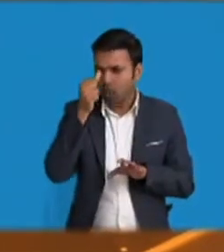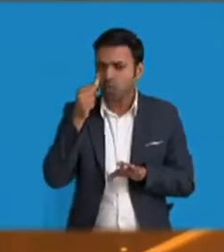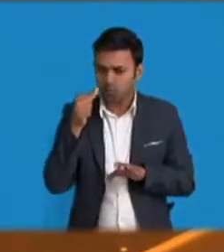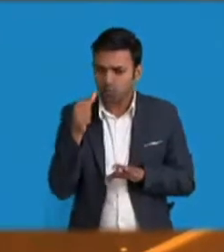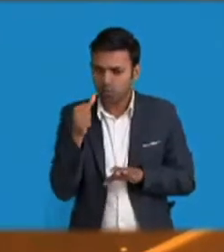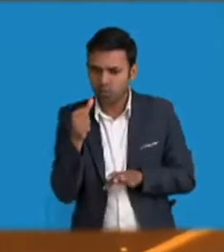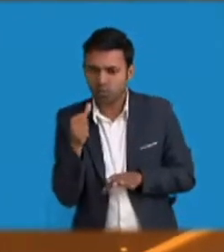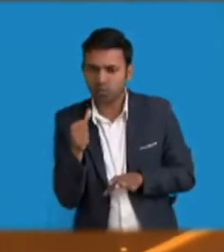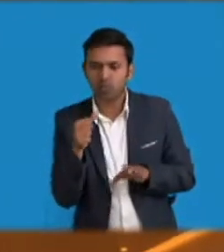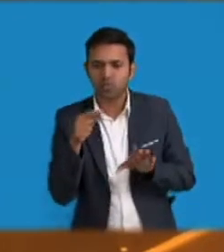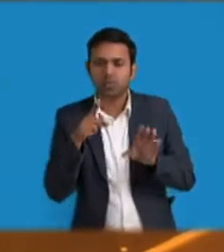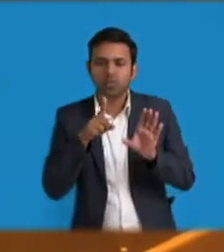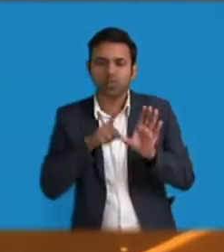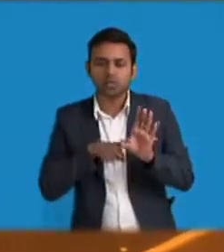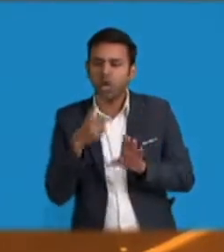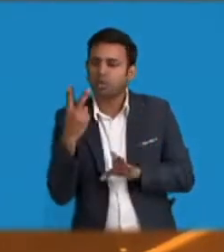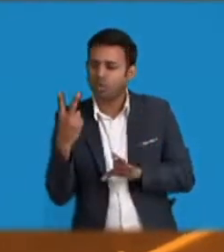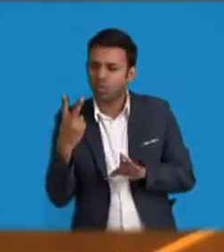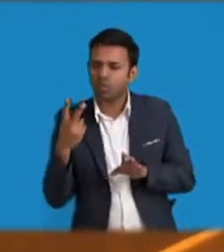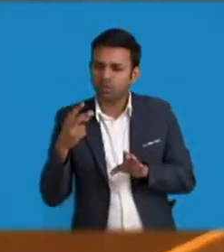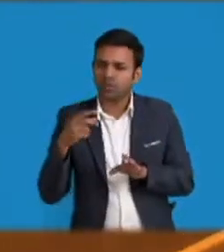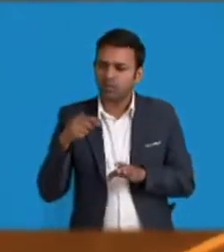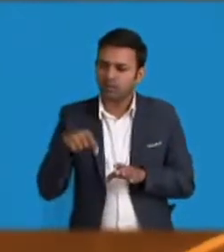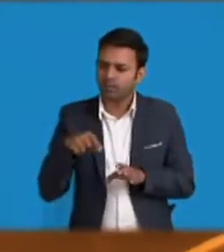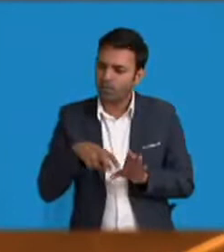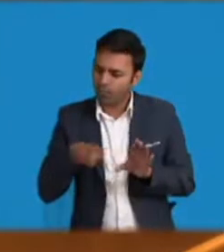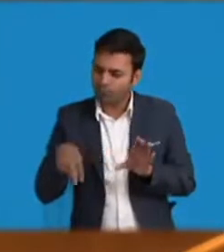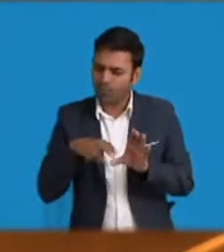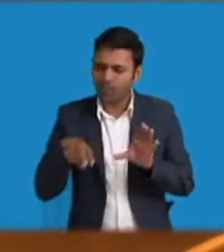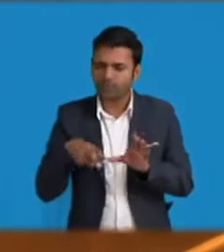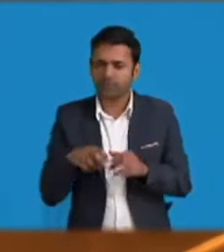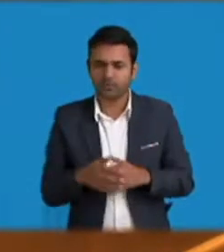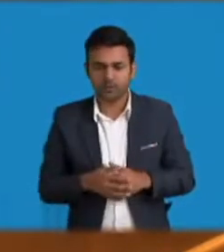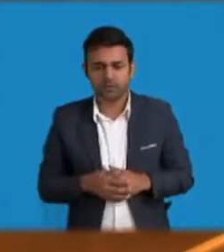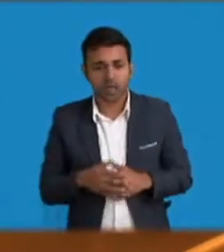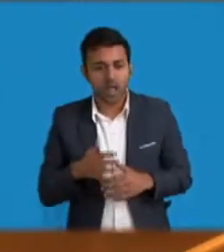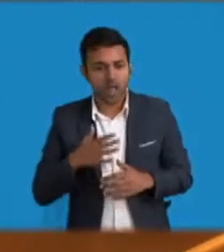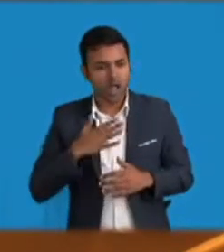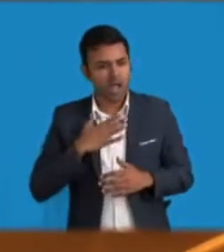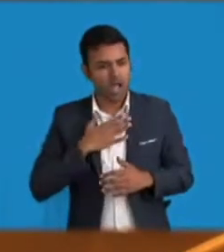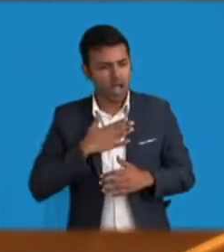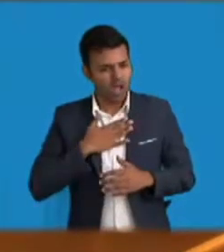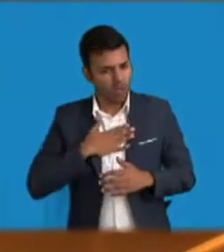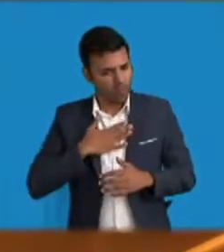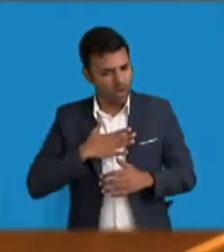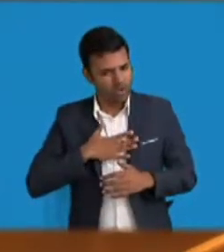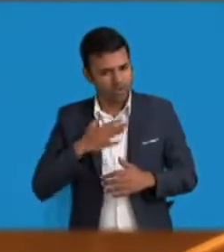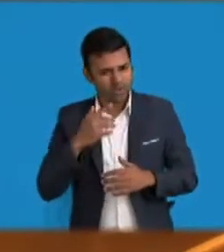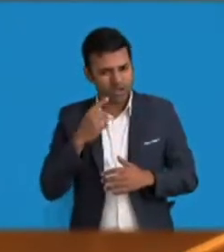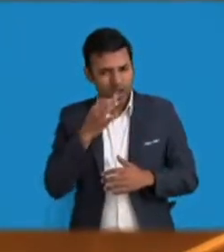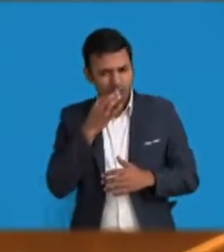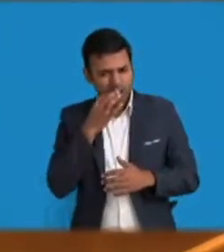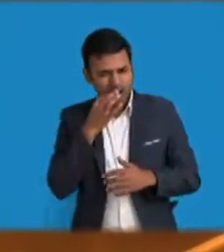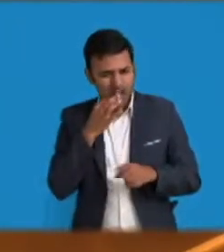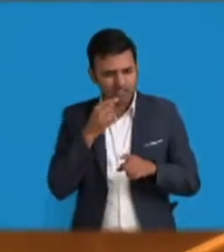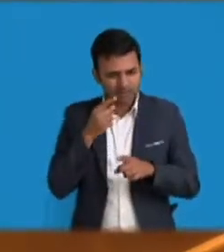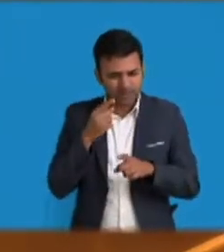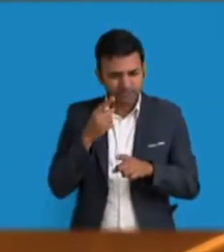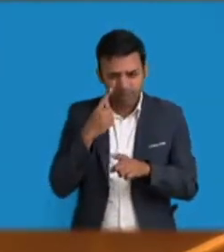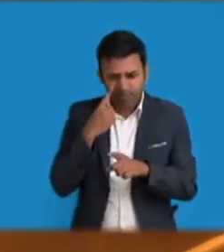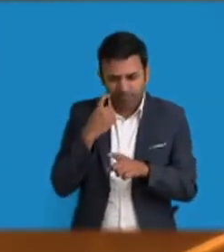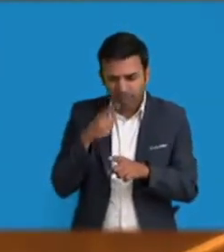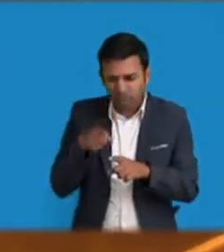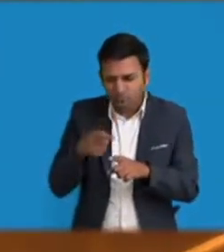So in terms of identifying these students early, what type of counselling facilities or